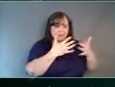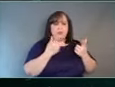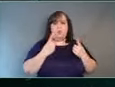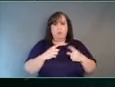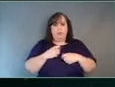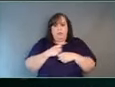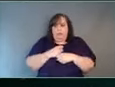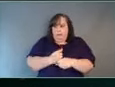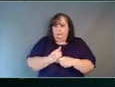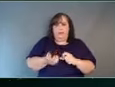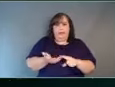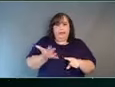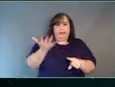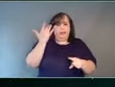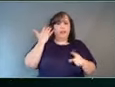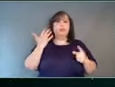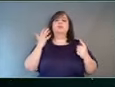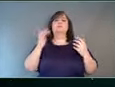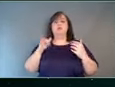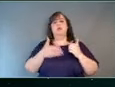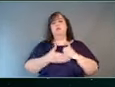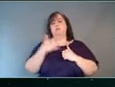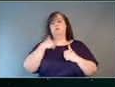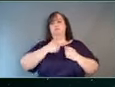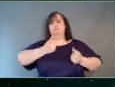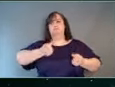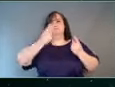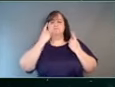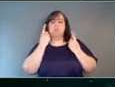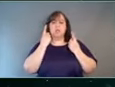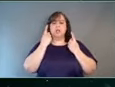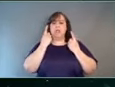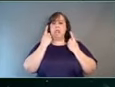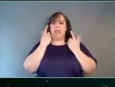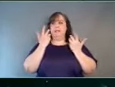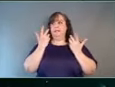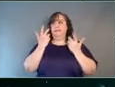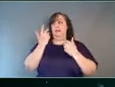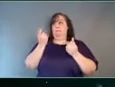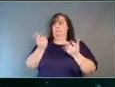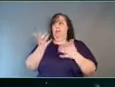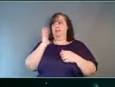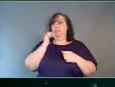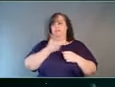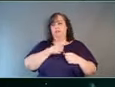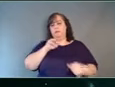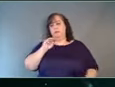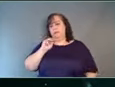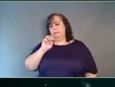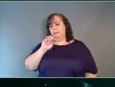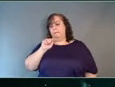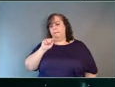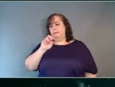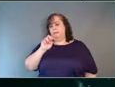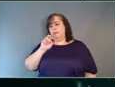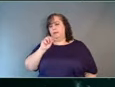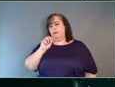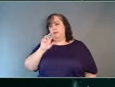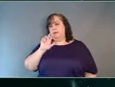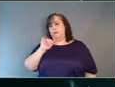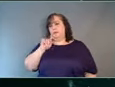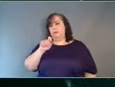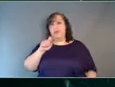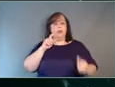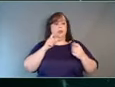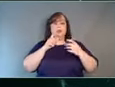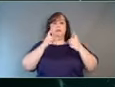into the fact that, you know, many of our meteorites really were born shortly after the formation